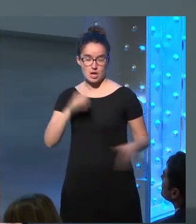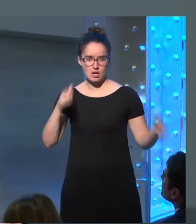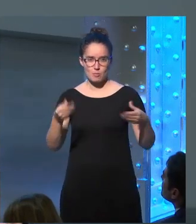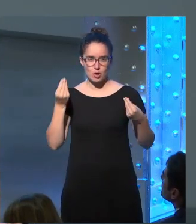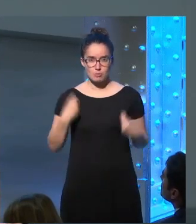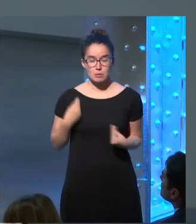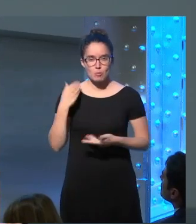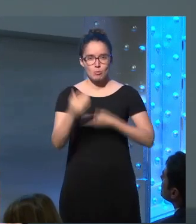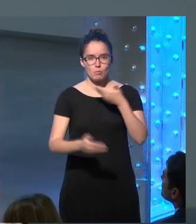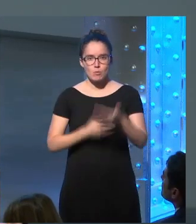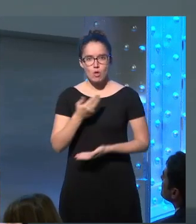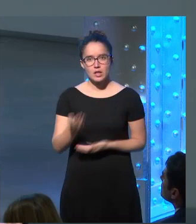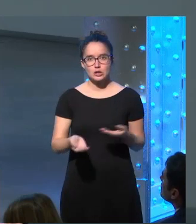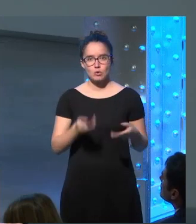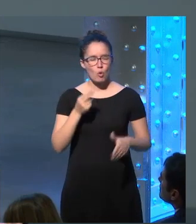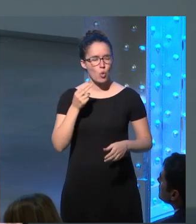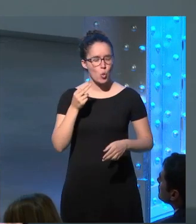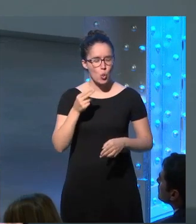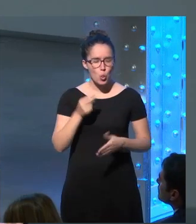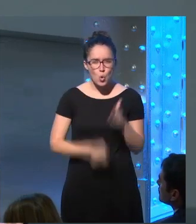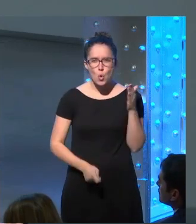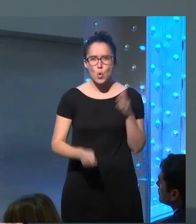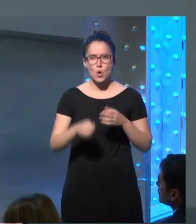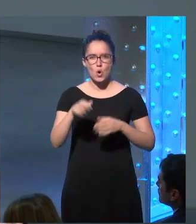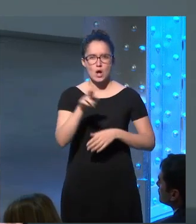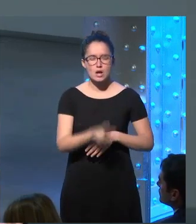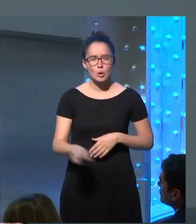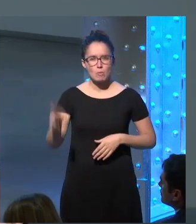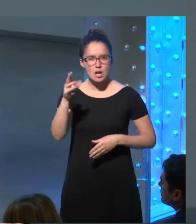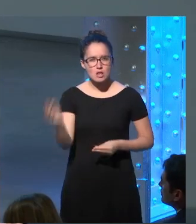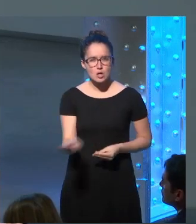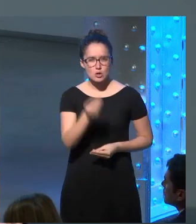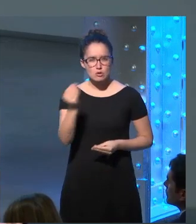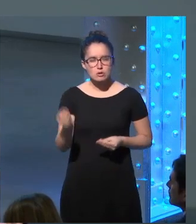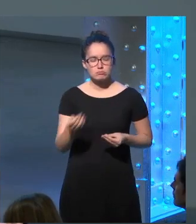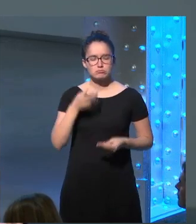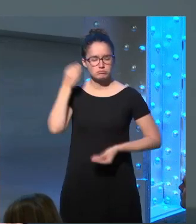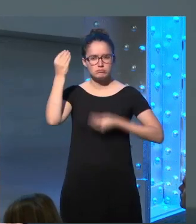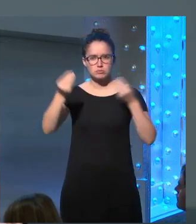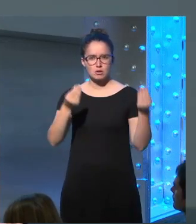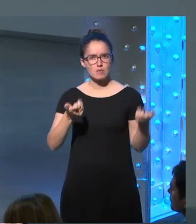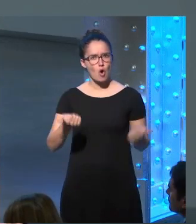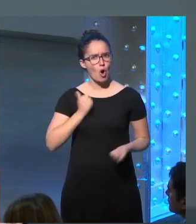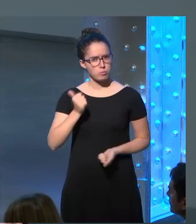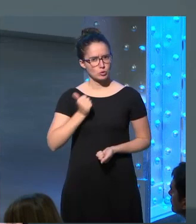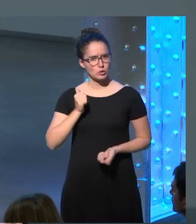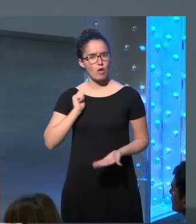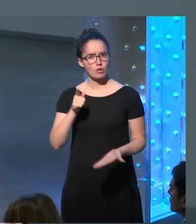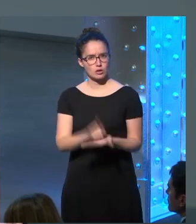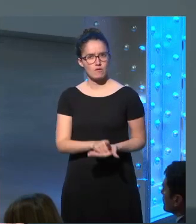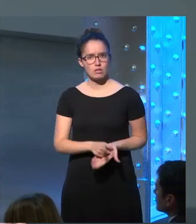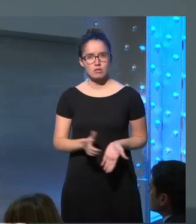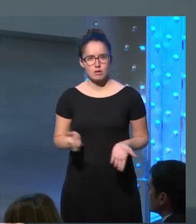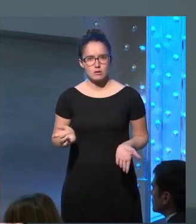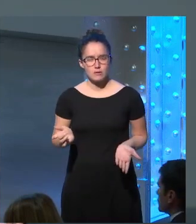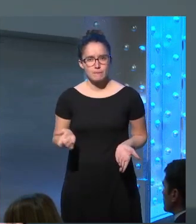also lost his wife, and after a lengthy and difficult process of recovery, he decided to give